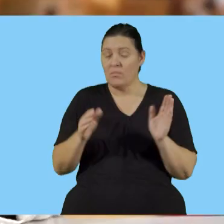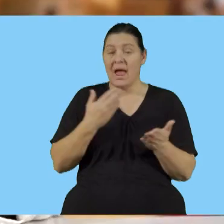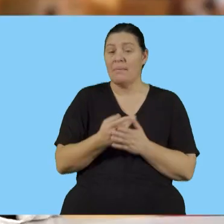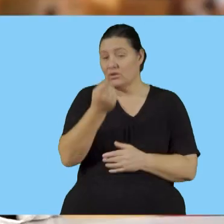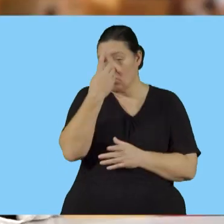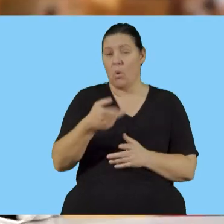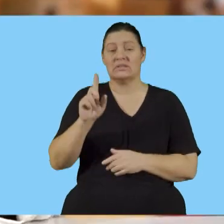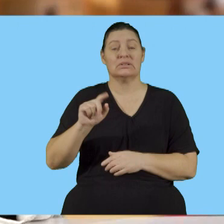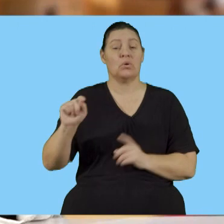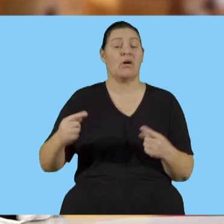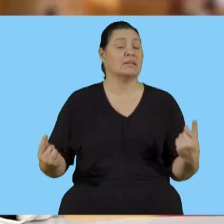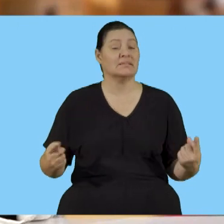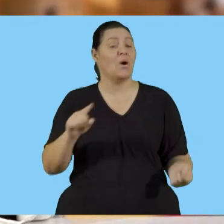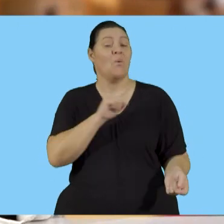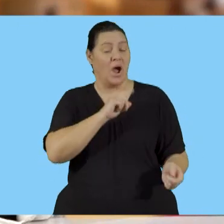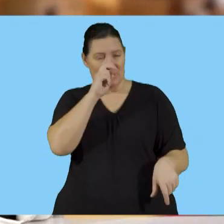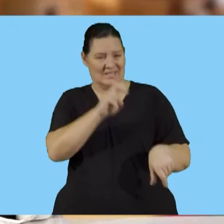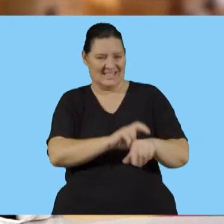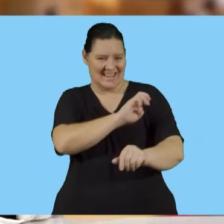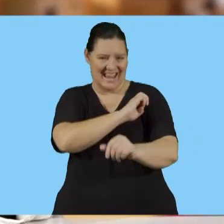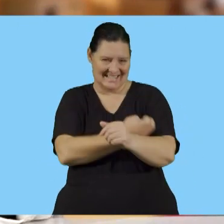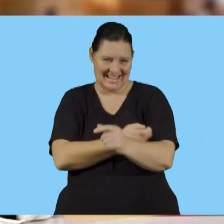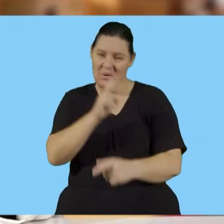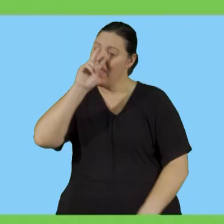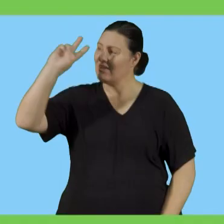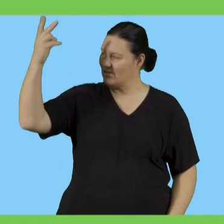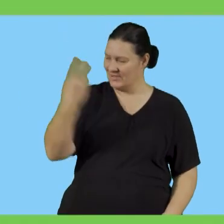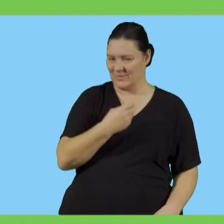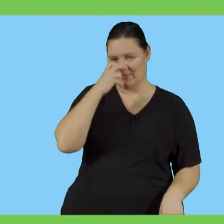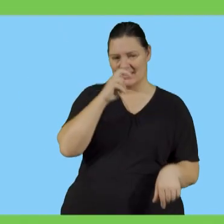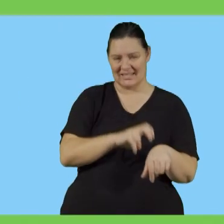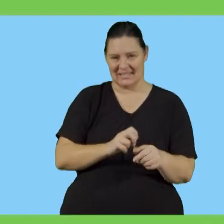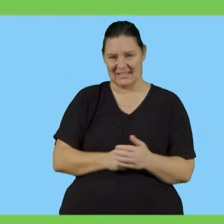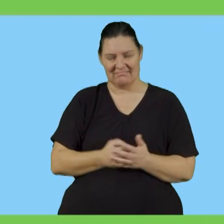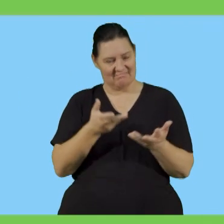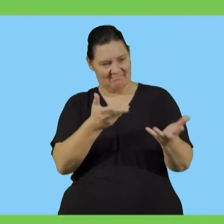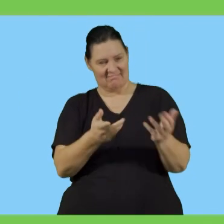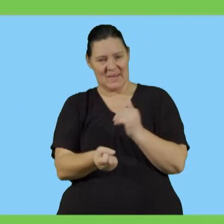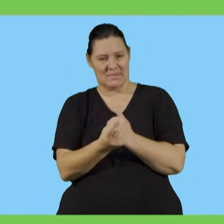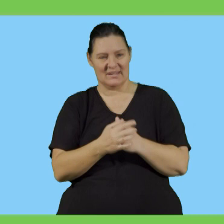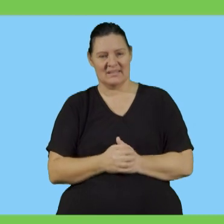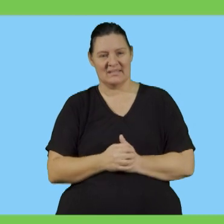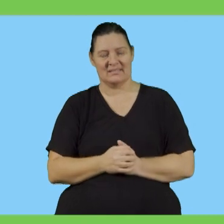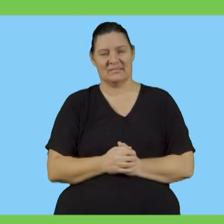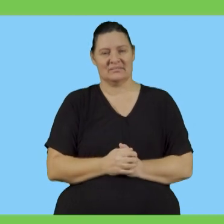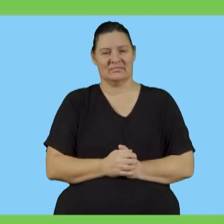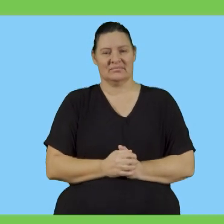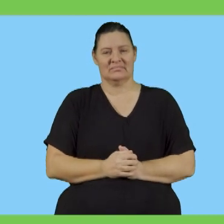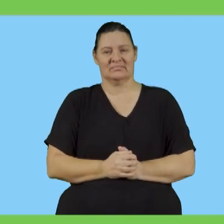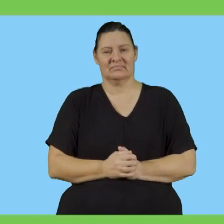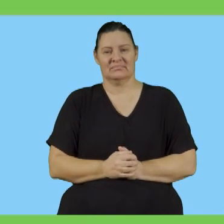be able to go on TikTok if it wasn't for photosynthesis. So now here it comes.